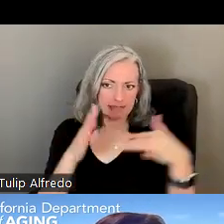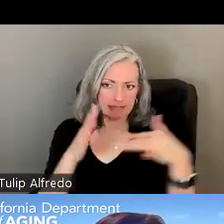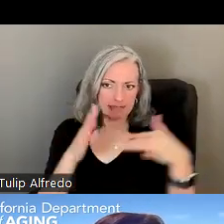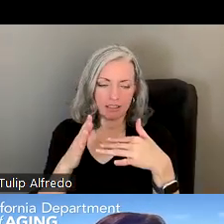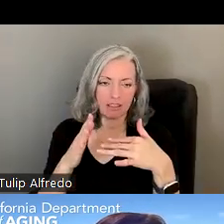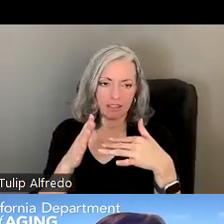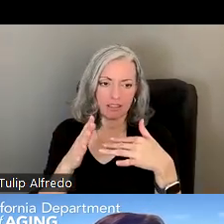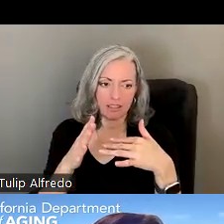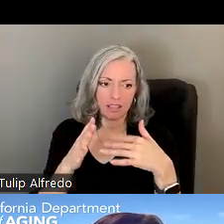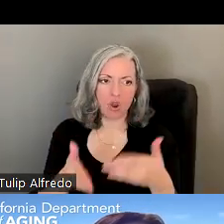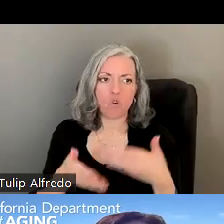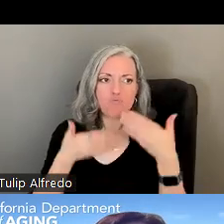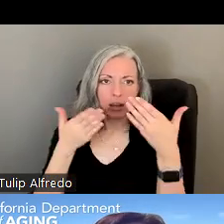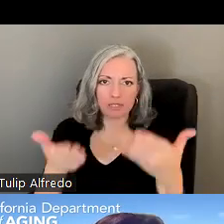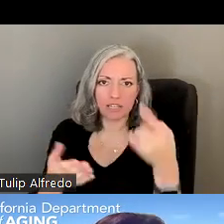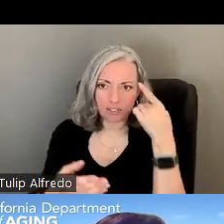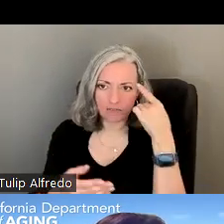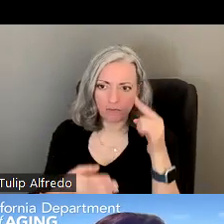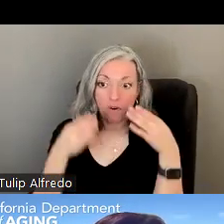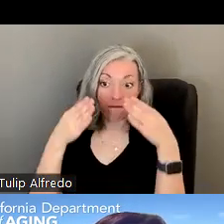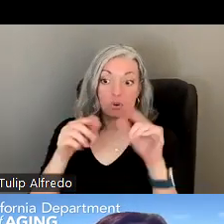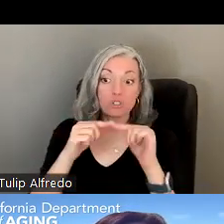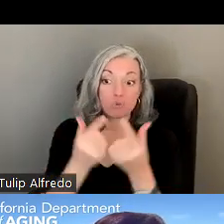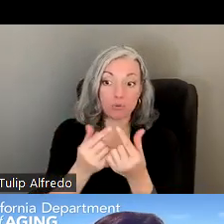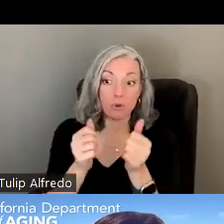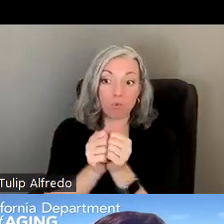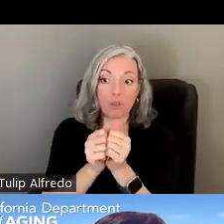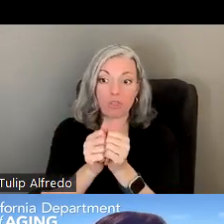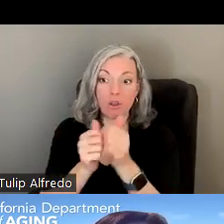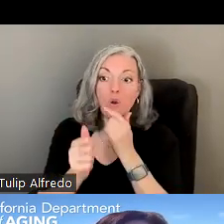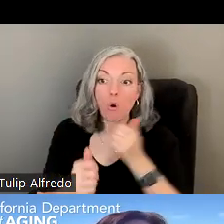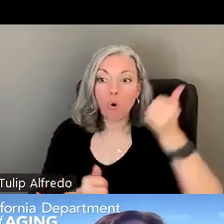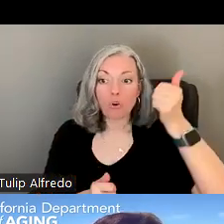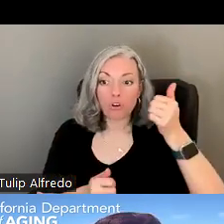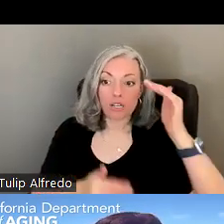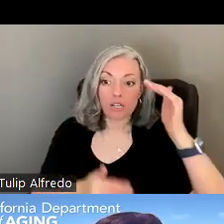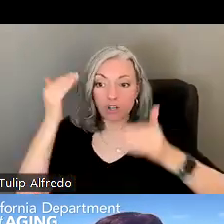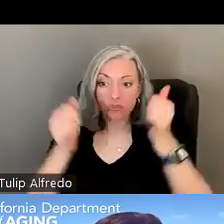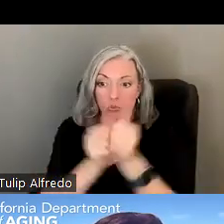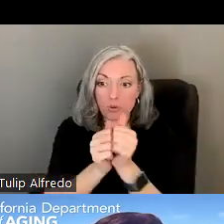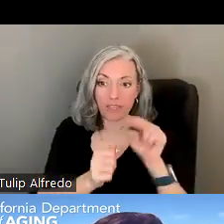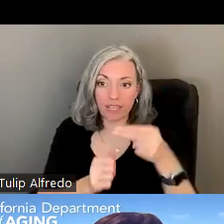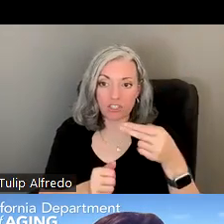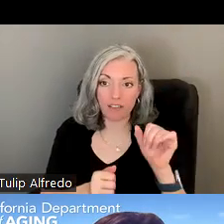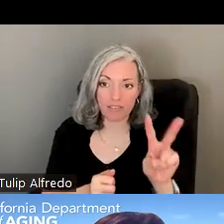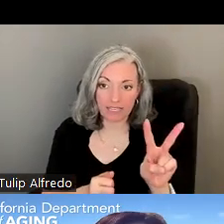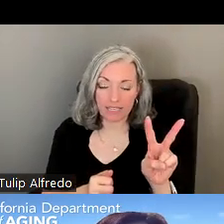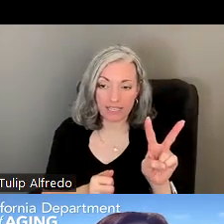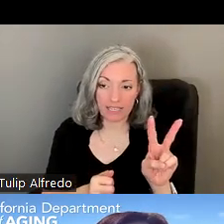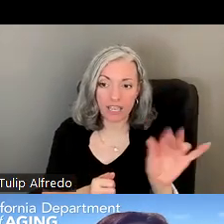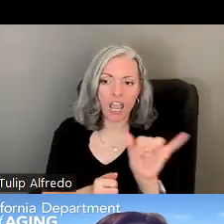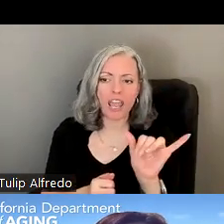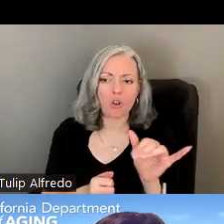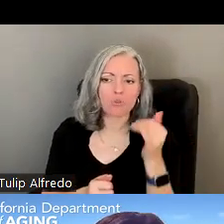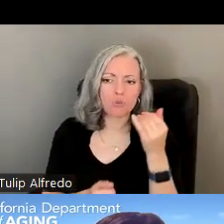terms of a recommendation for a focus group with older adults with HIV. And also just that